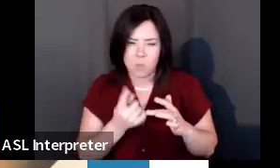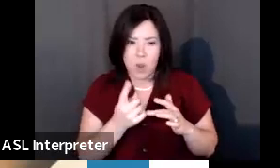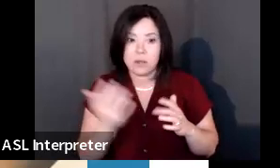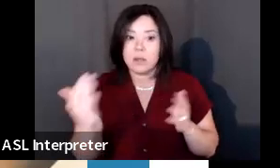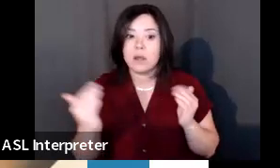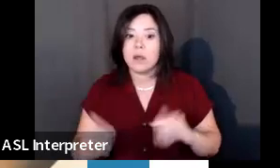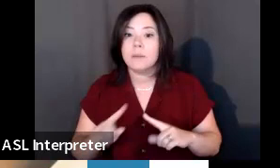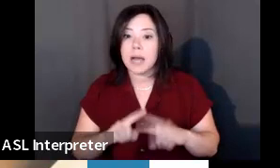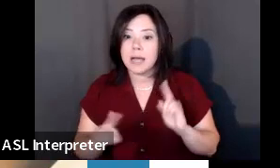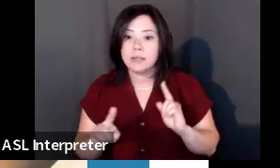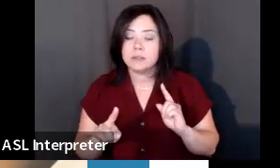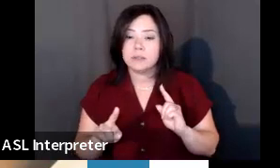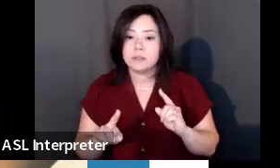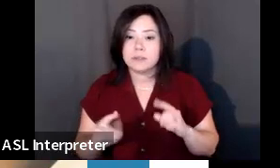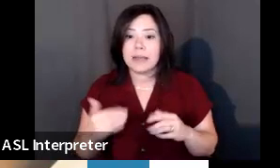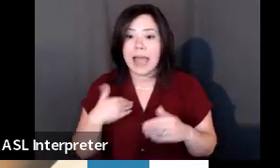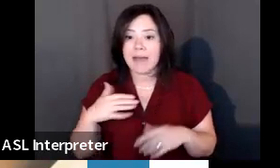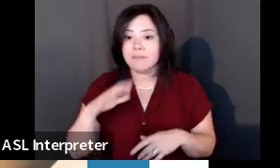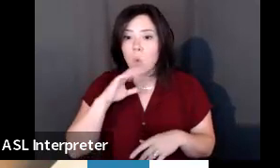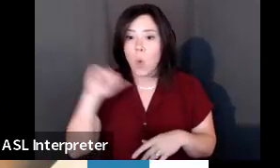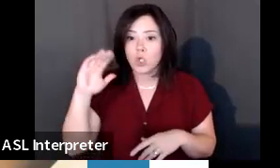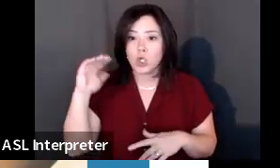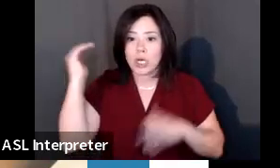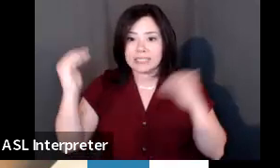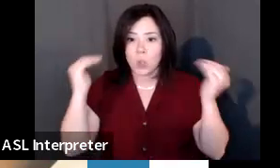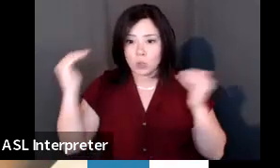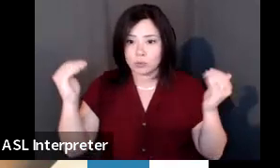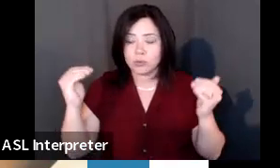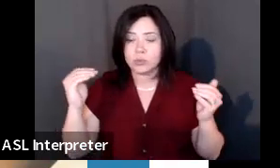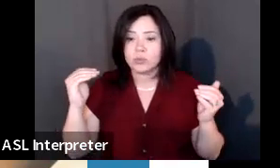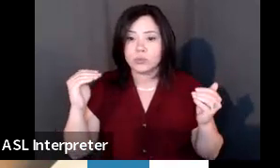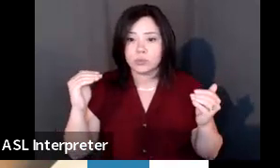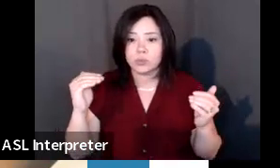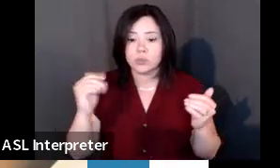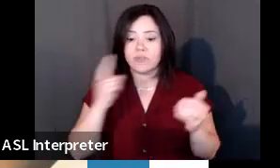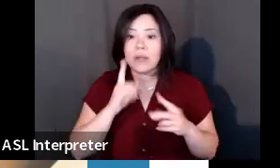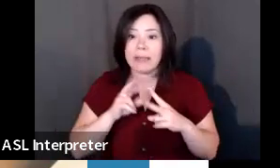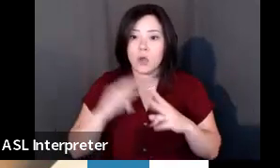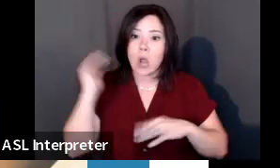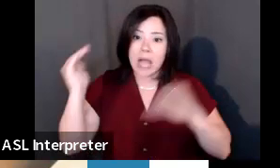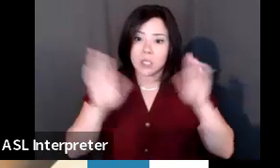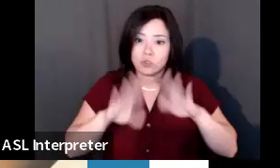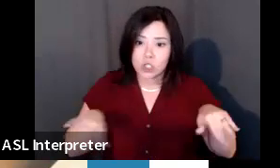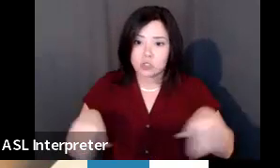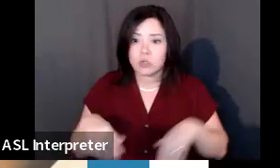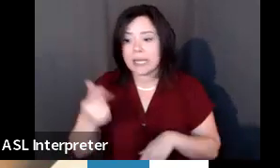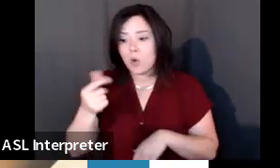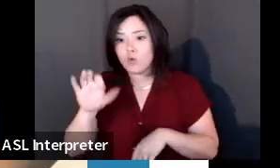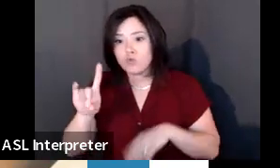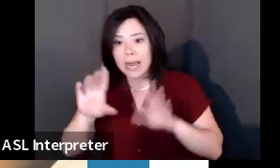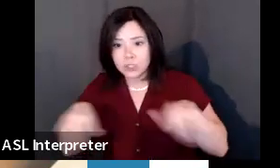having older adults as caregivers for either their adult children or maybe their grandchildren